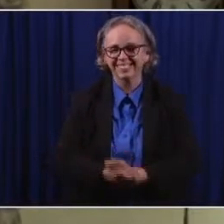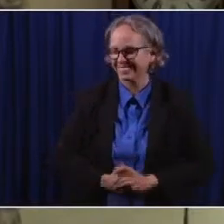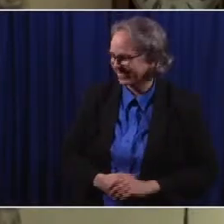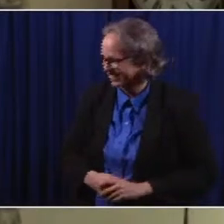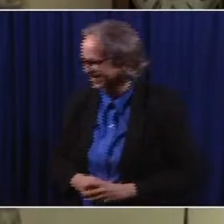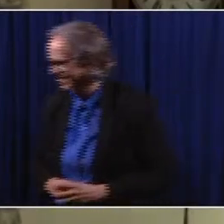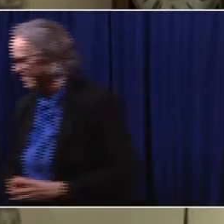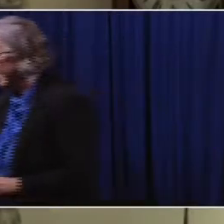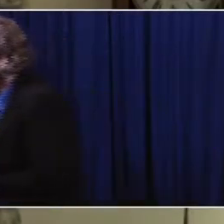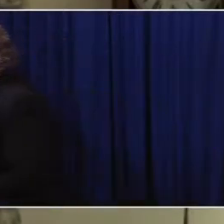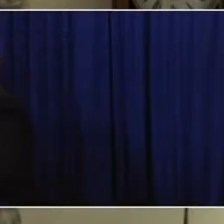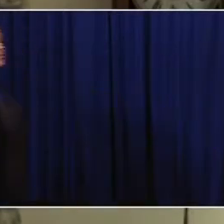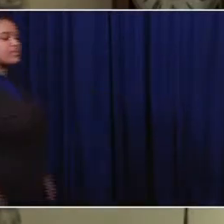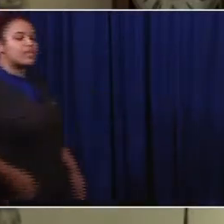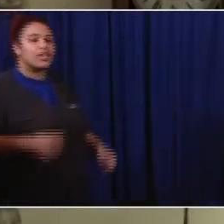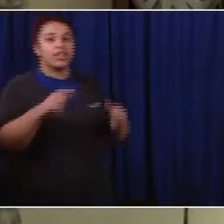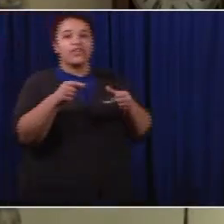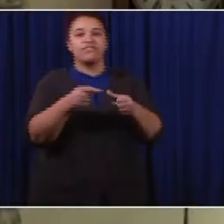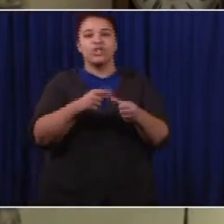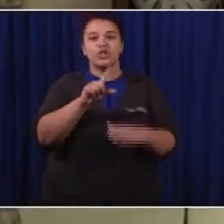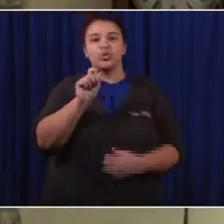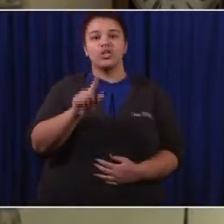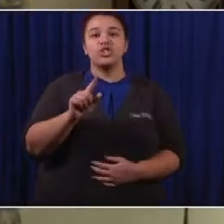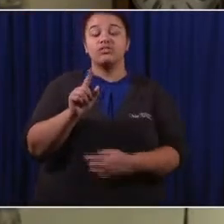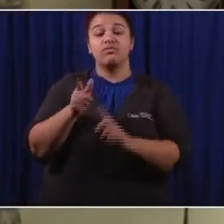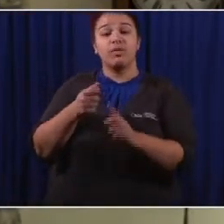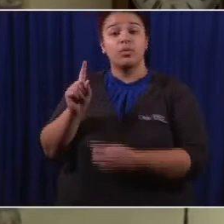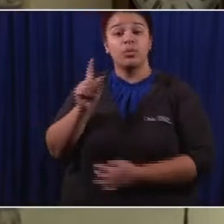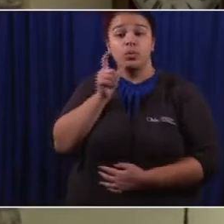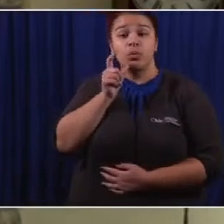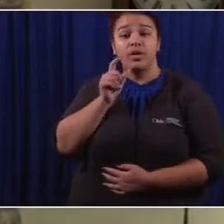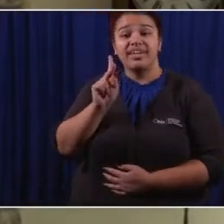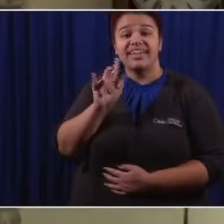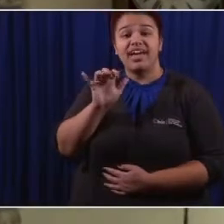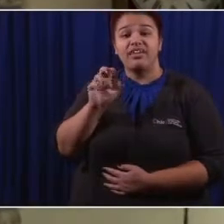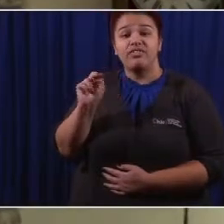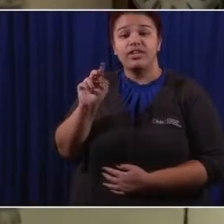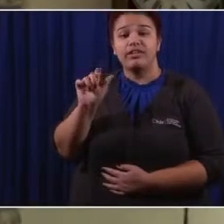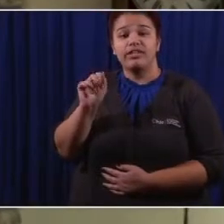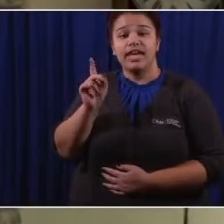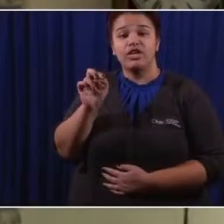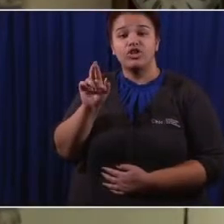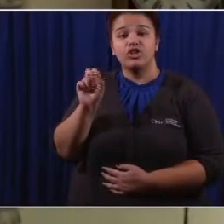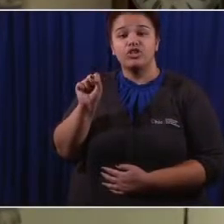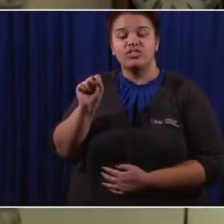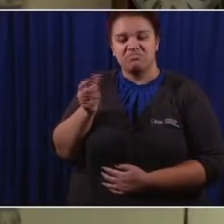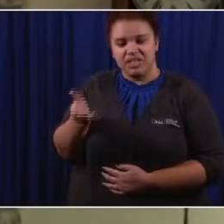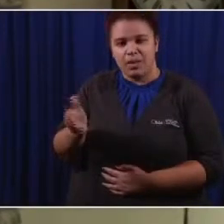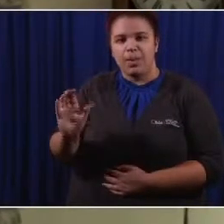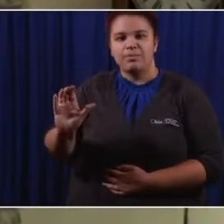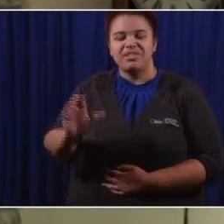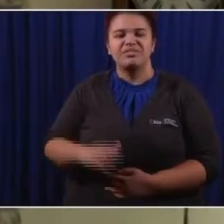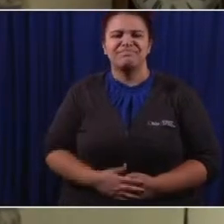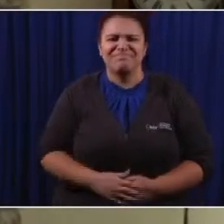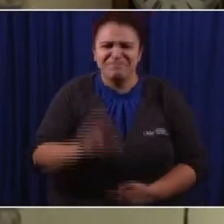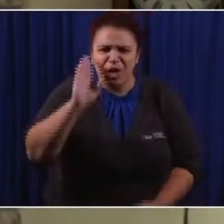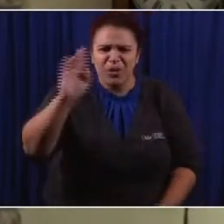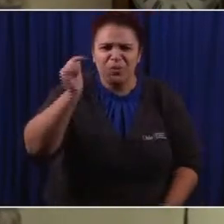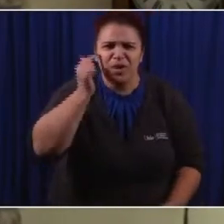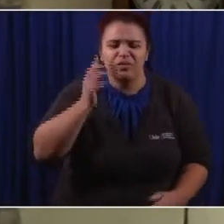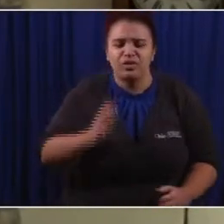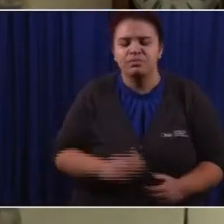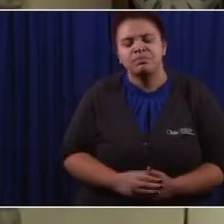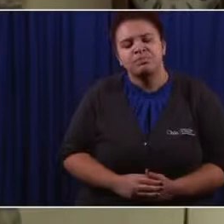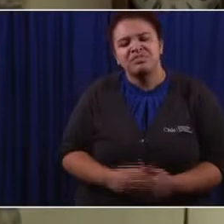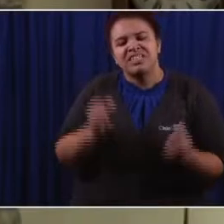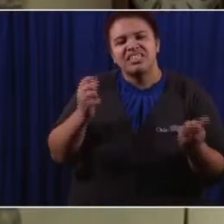Governor, our first question today is from Kevin Landers at WBNS in Columbus. Hello, Governor. Hey, Kevin. Several